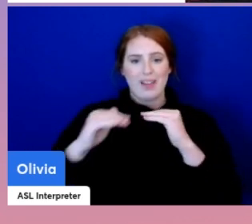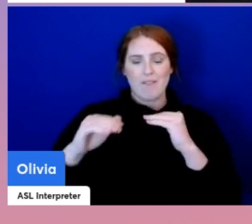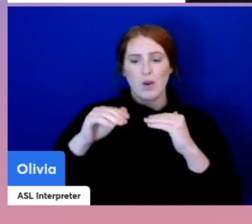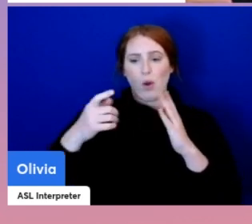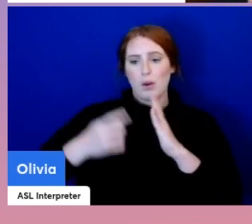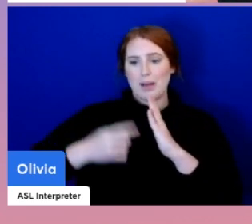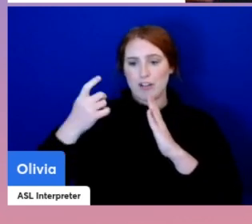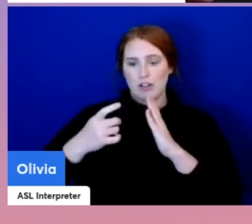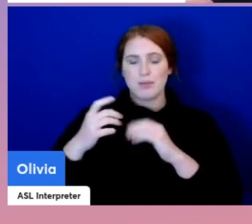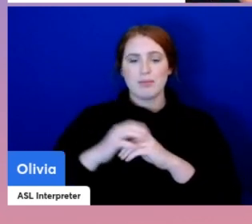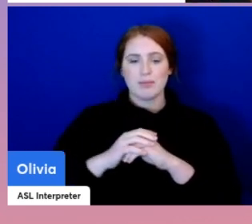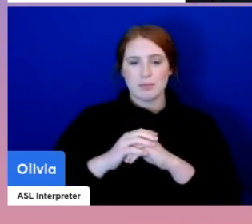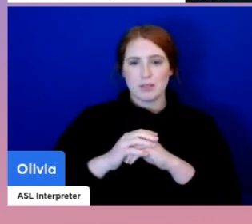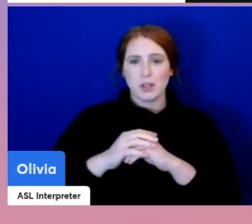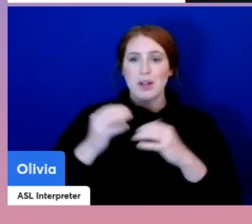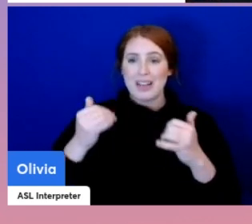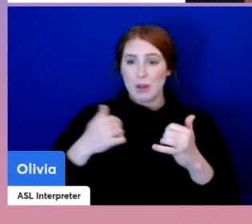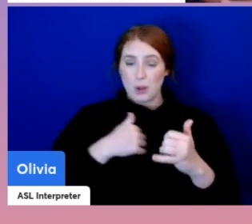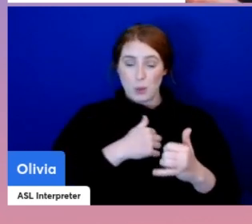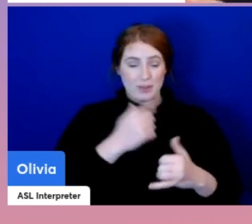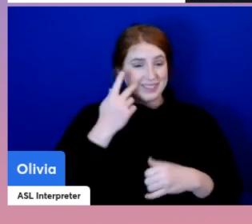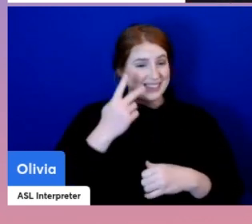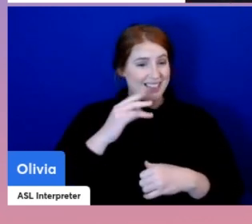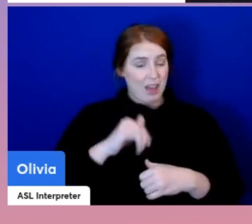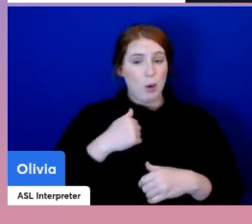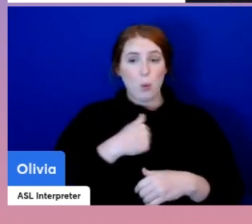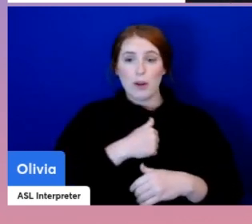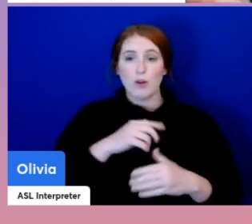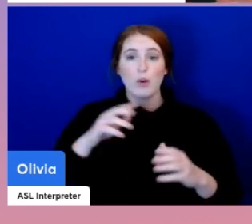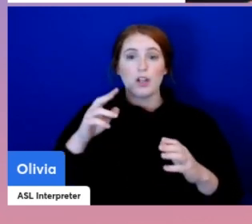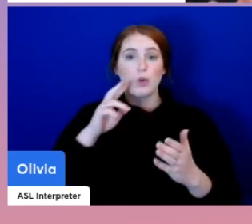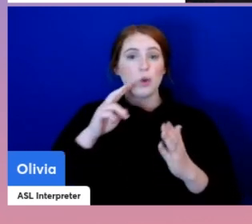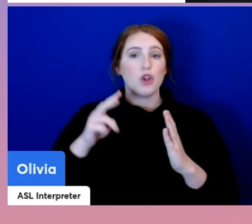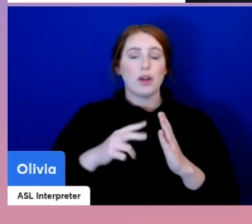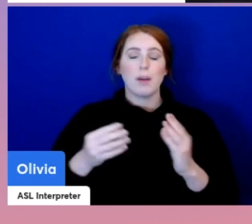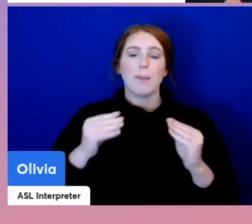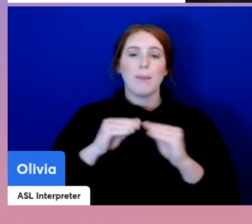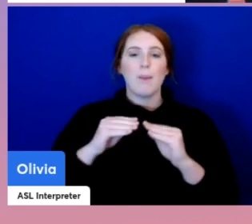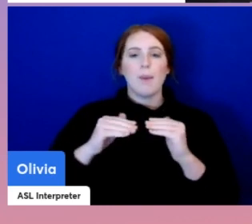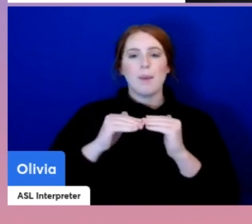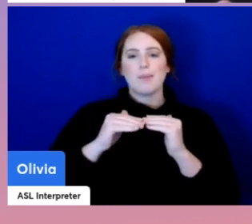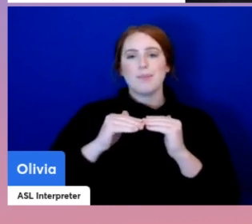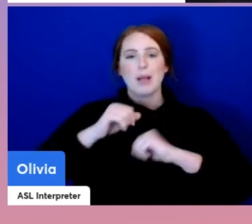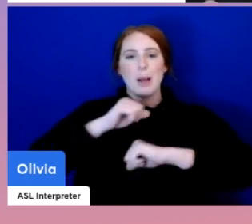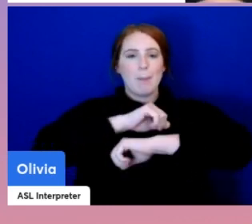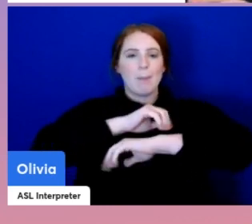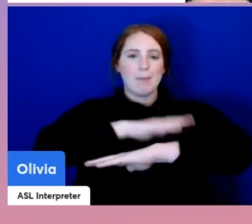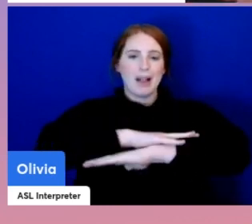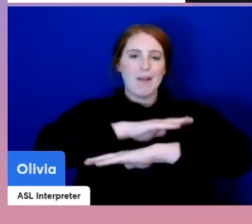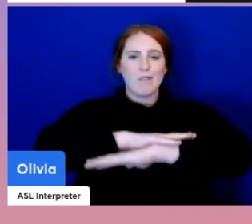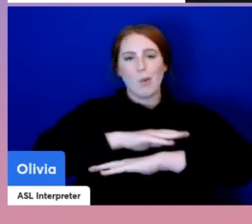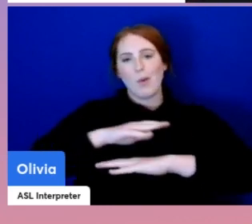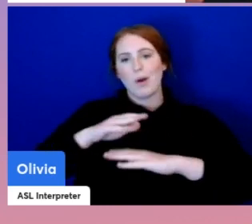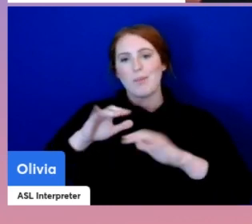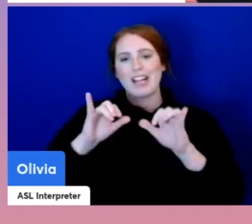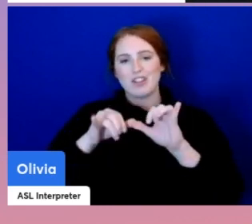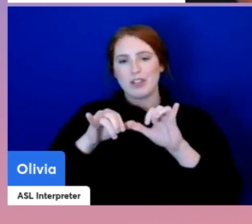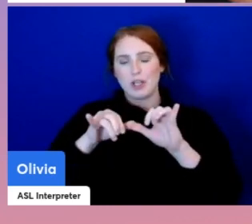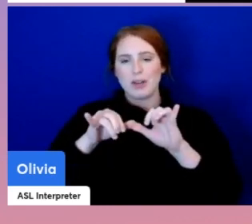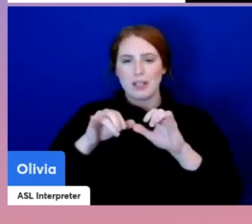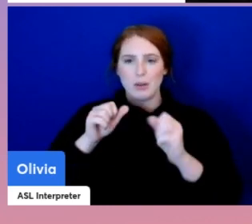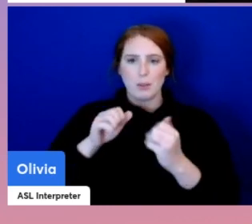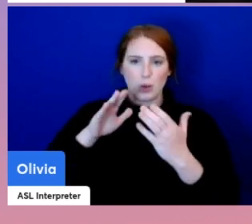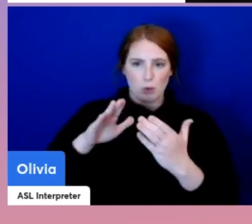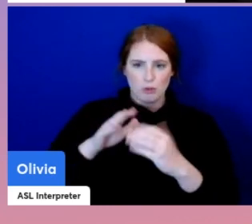production. We're now going to look at a more platform engineering based approach. This approach aims, alongside shifting security left,